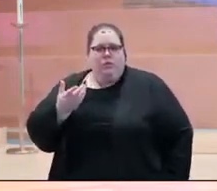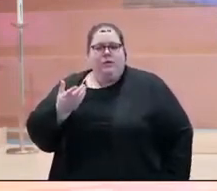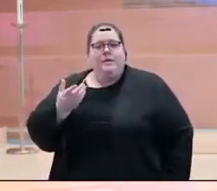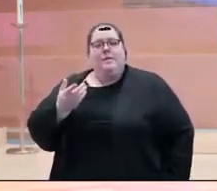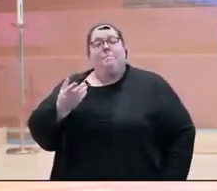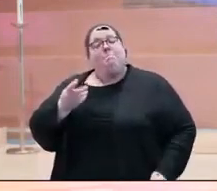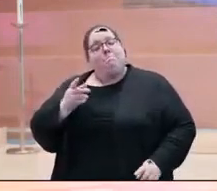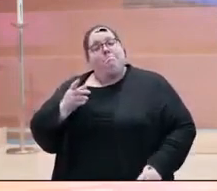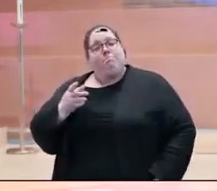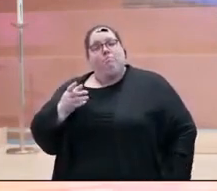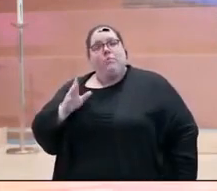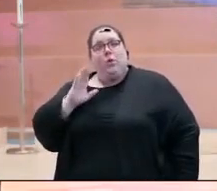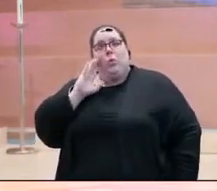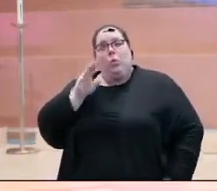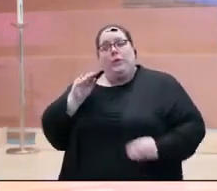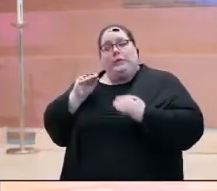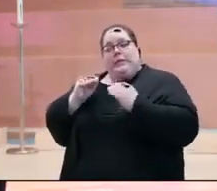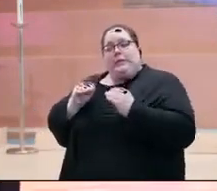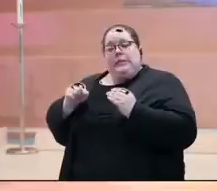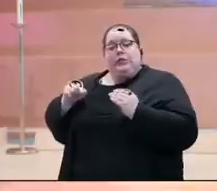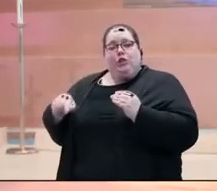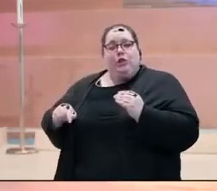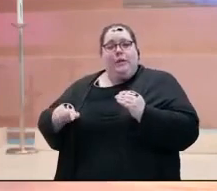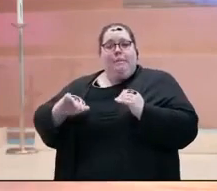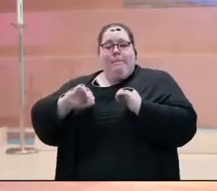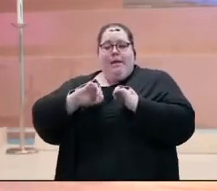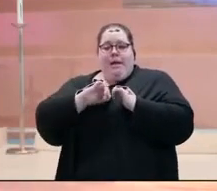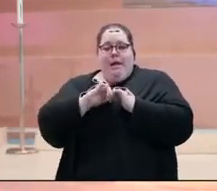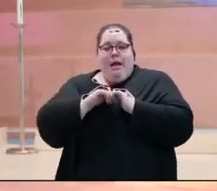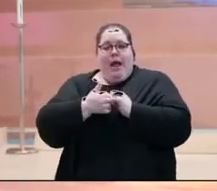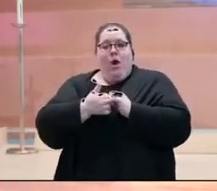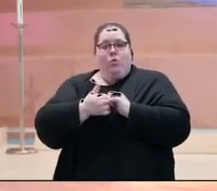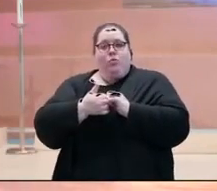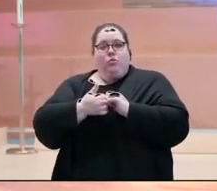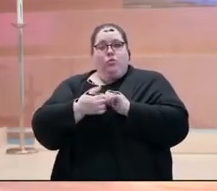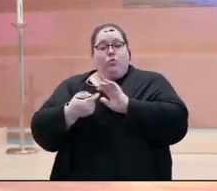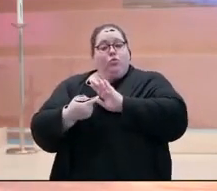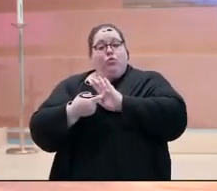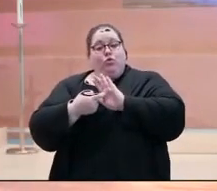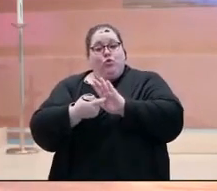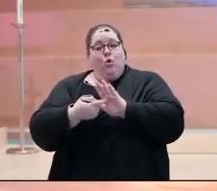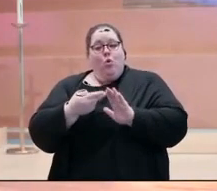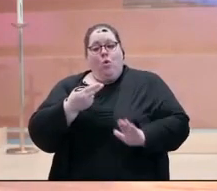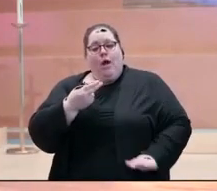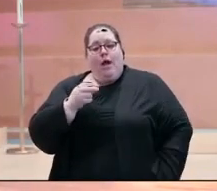taught Abraham how to be and how to show hospitality.